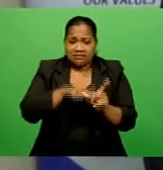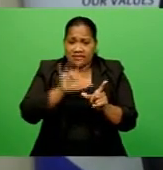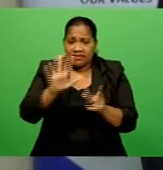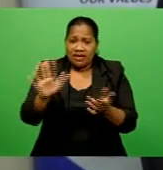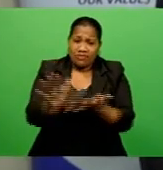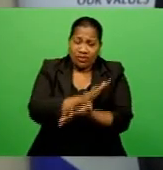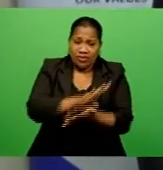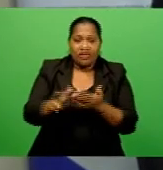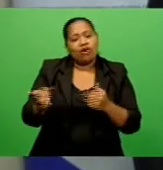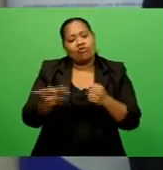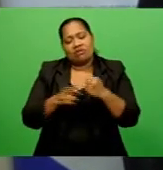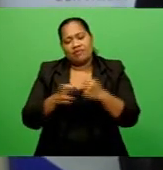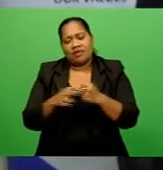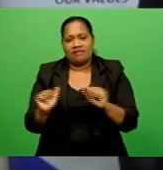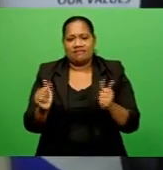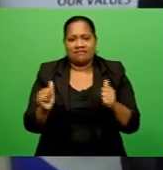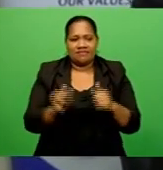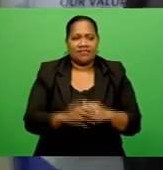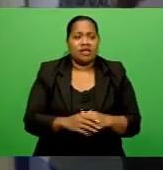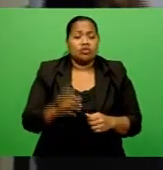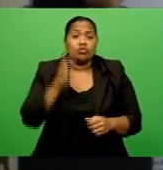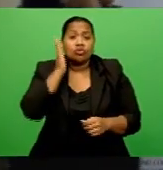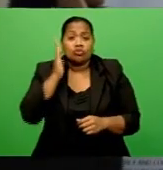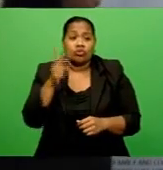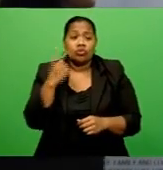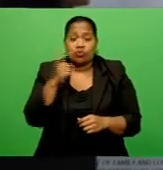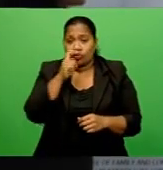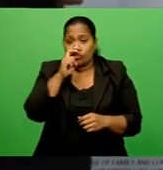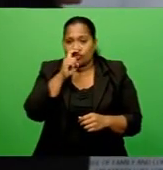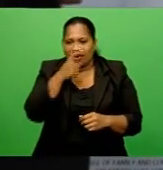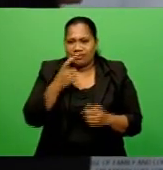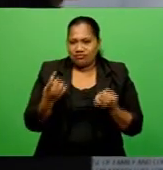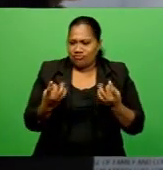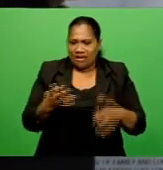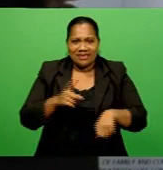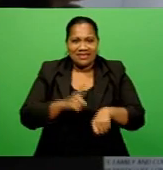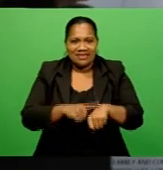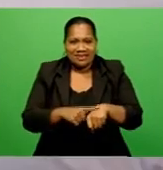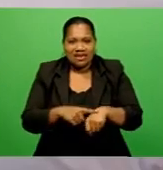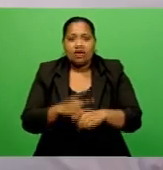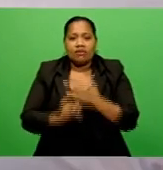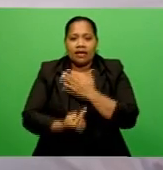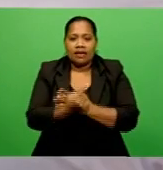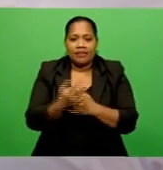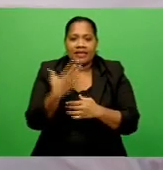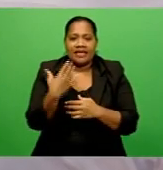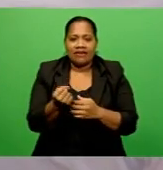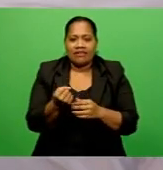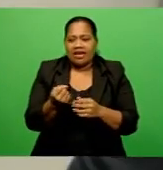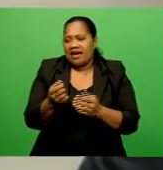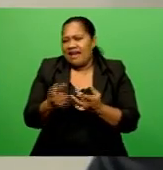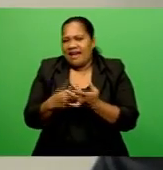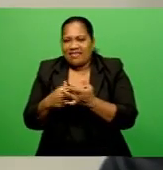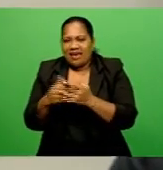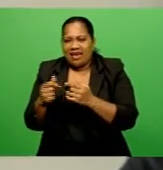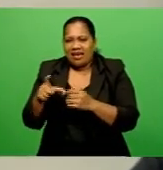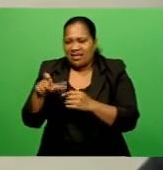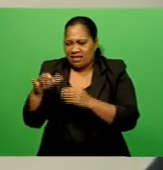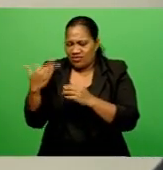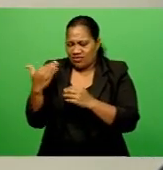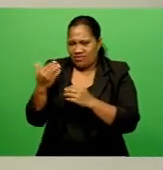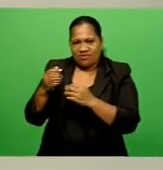semi-permanently. She says those schools that could not be ready on time have been provided temporary learning shelters. We've tried to